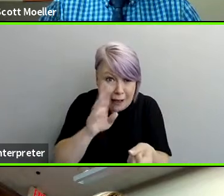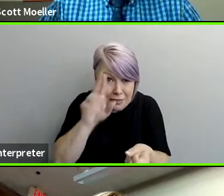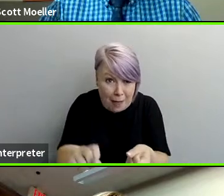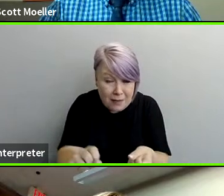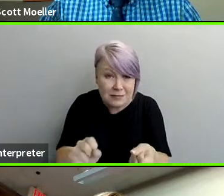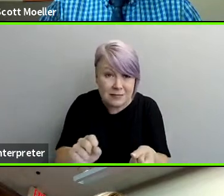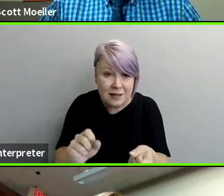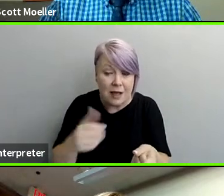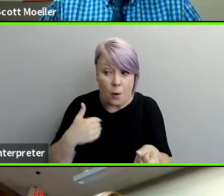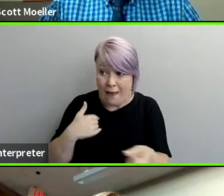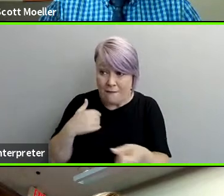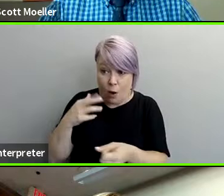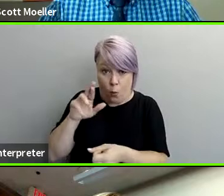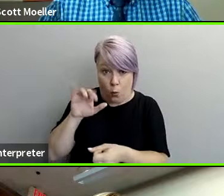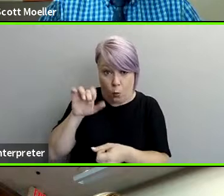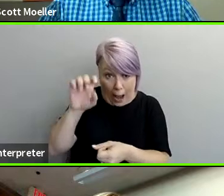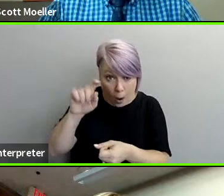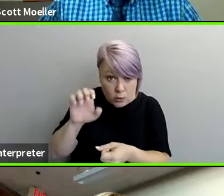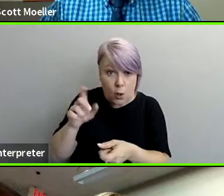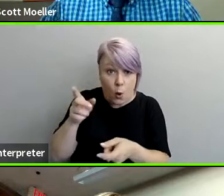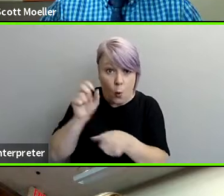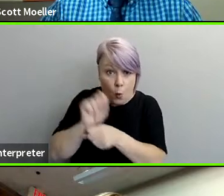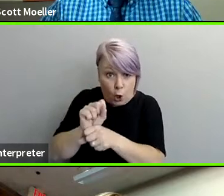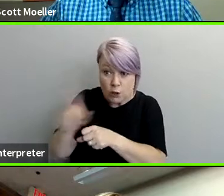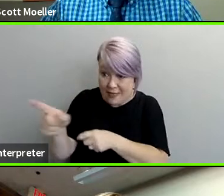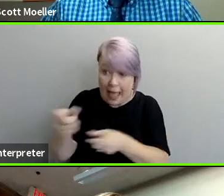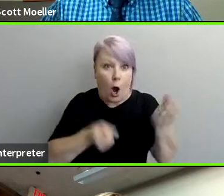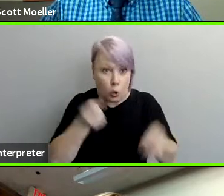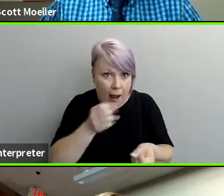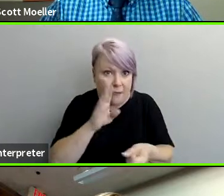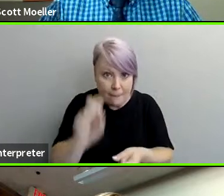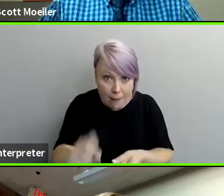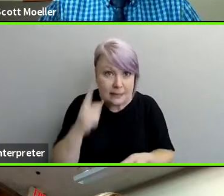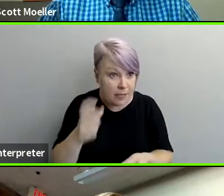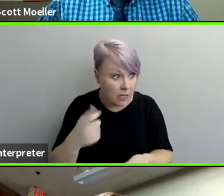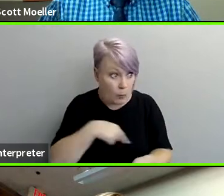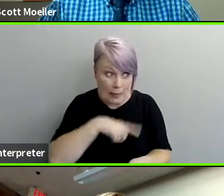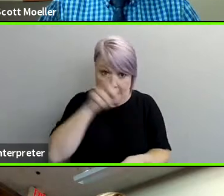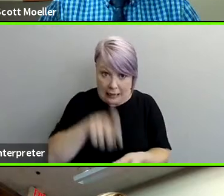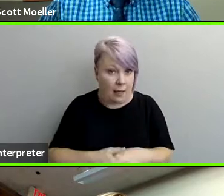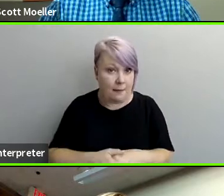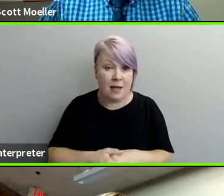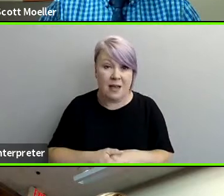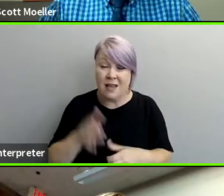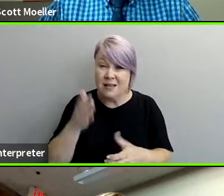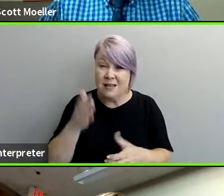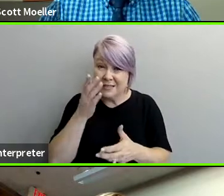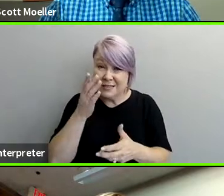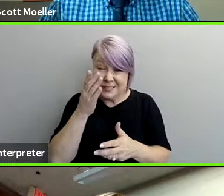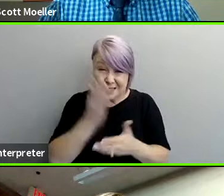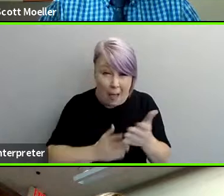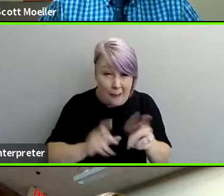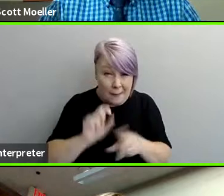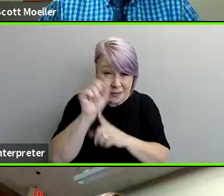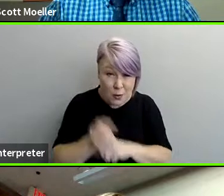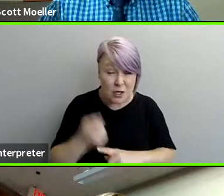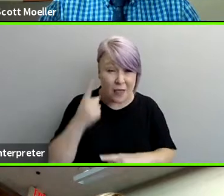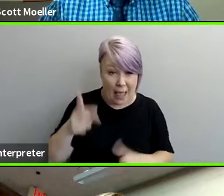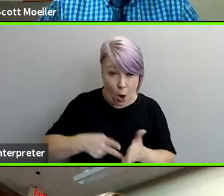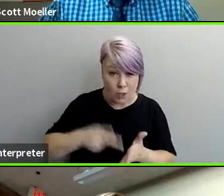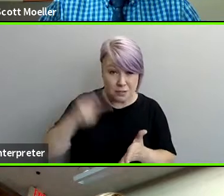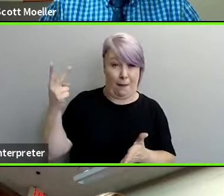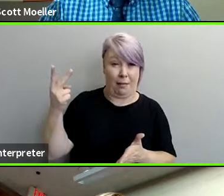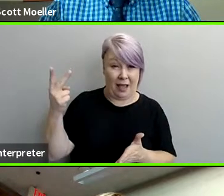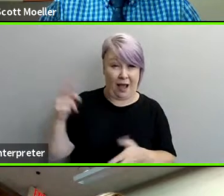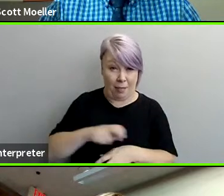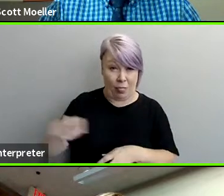driving buses, just because you need the routes to be run. In some cases, they're gonna have to double up routes. It's really